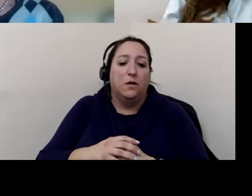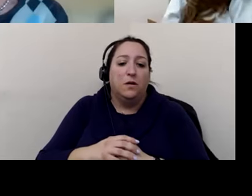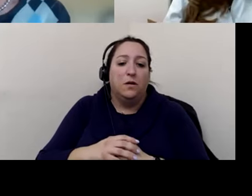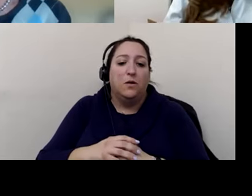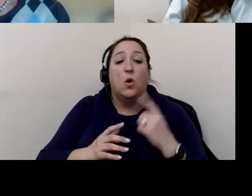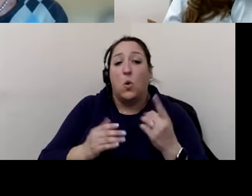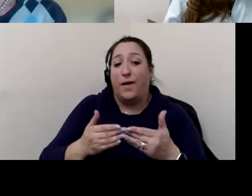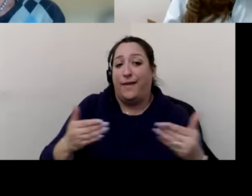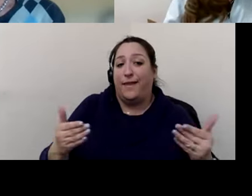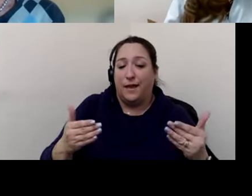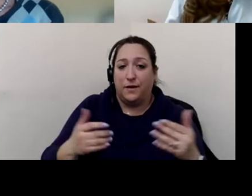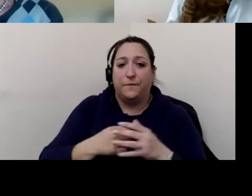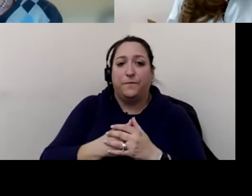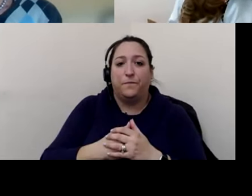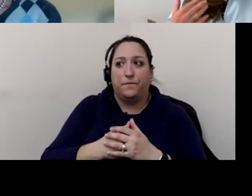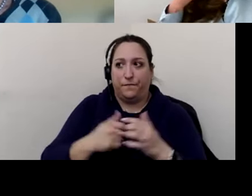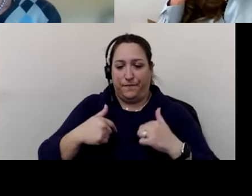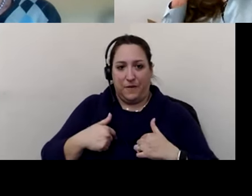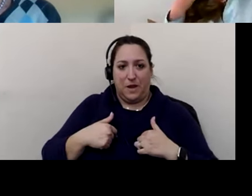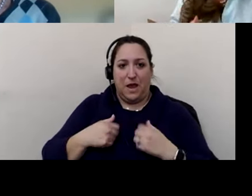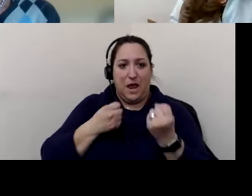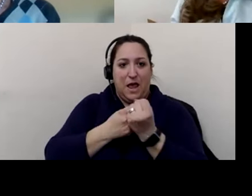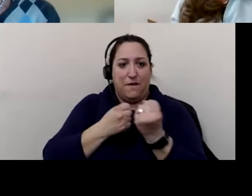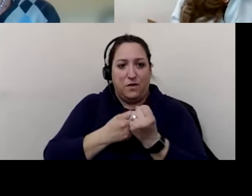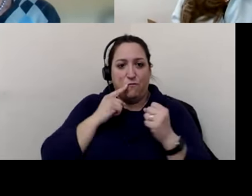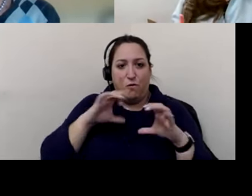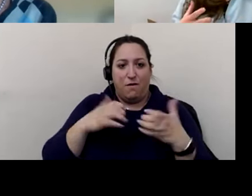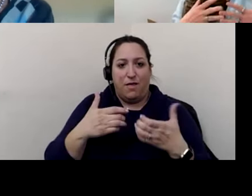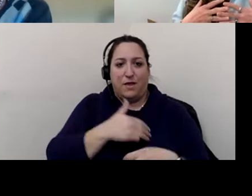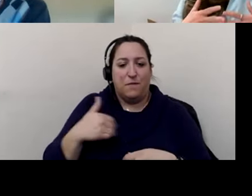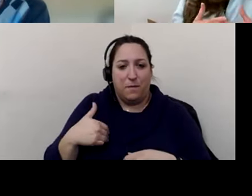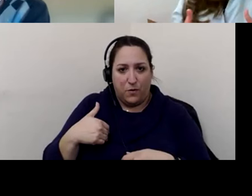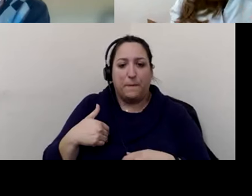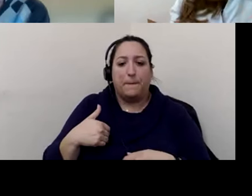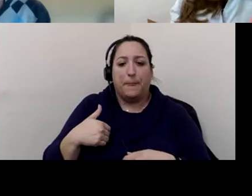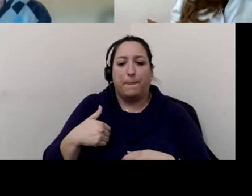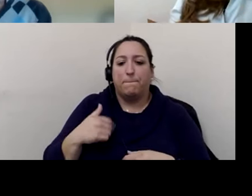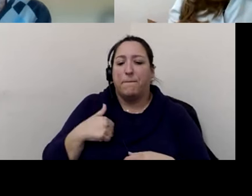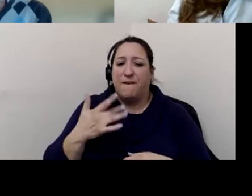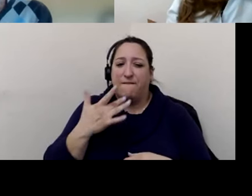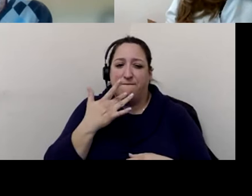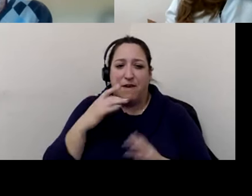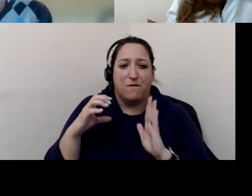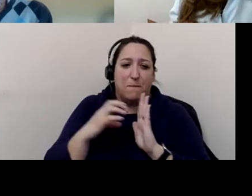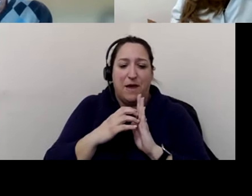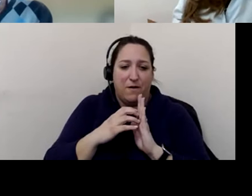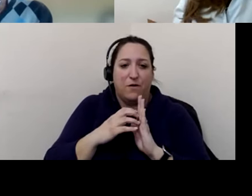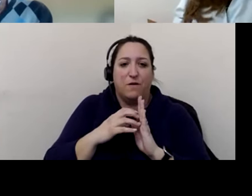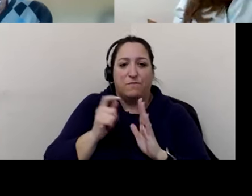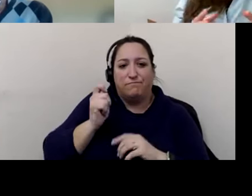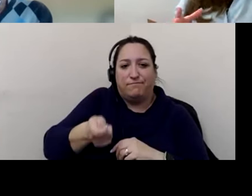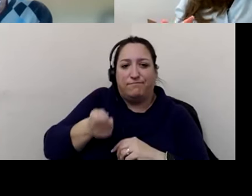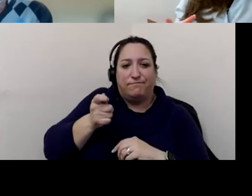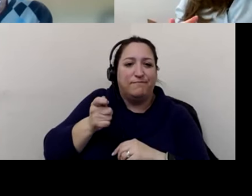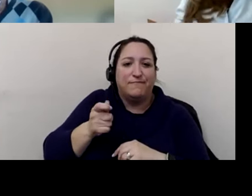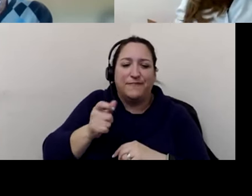One of the things that when I do advocacy for the class members, one of my favorite paragraphs from the permanent injunction, when it's not